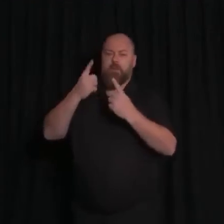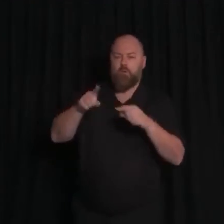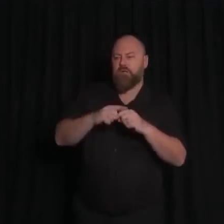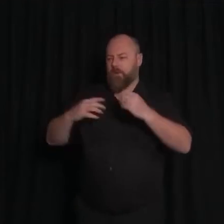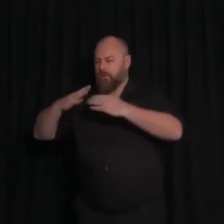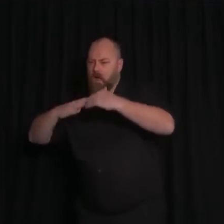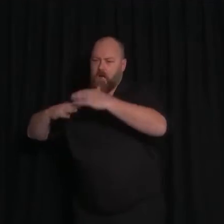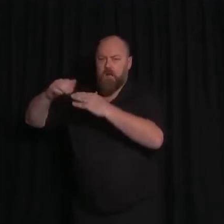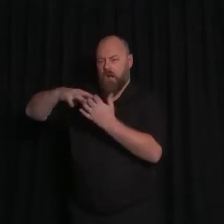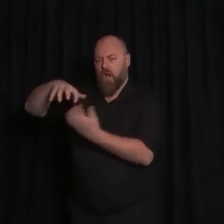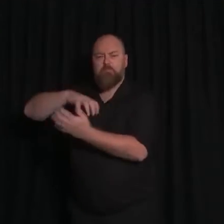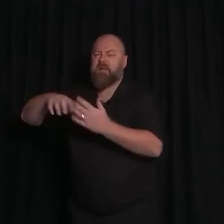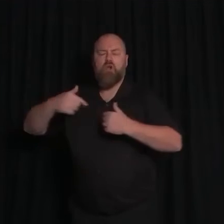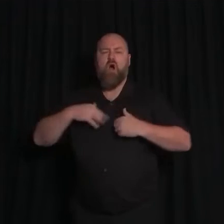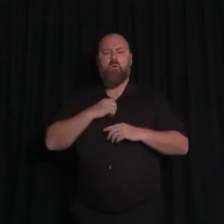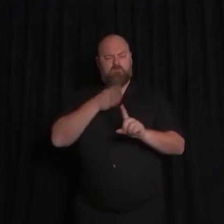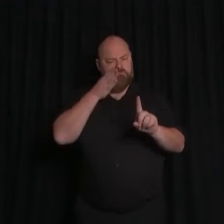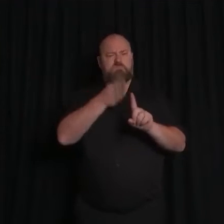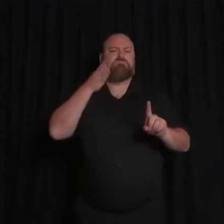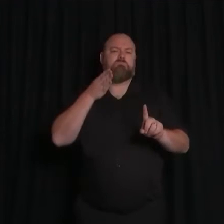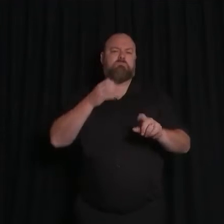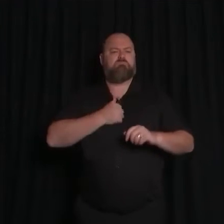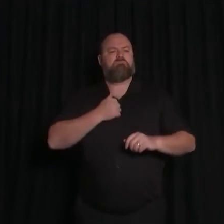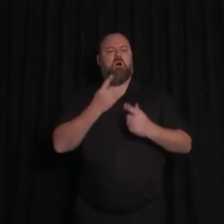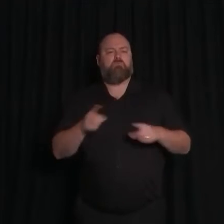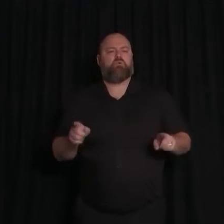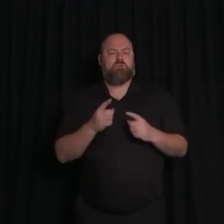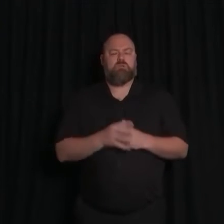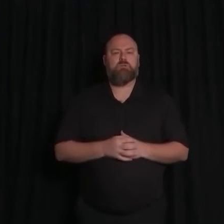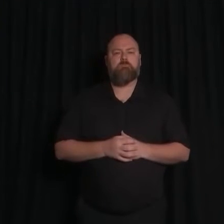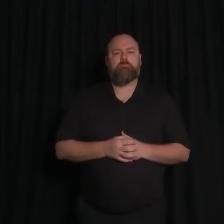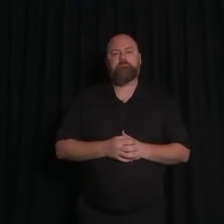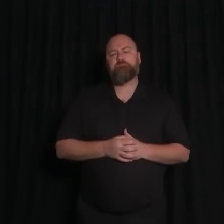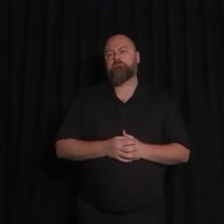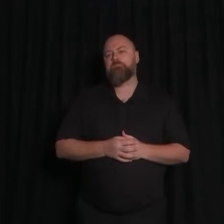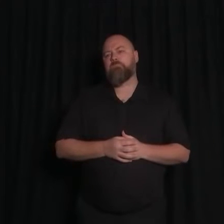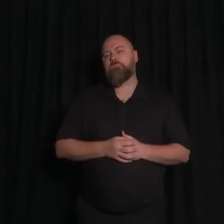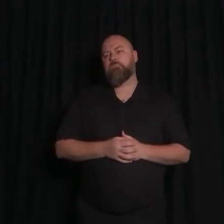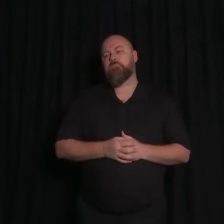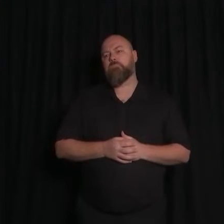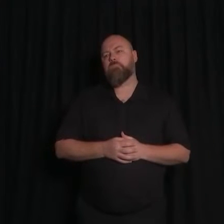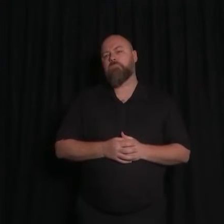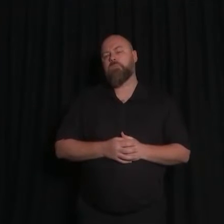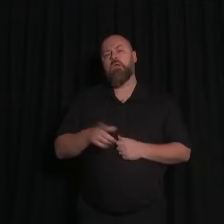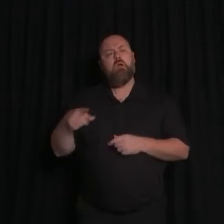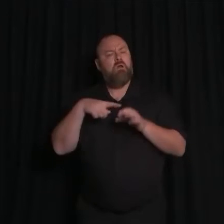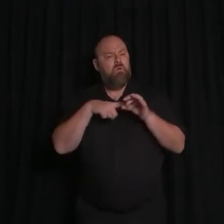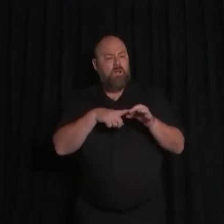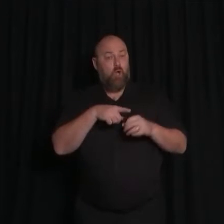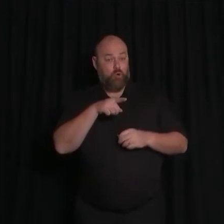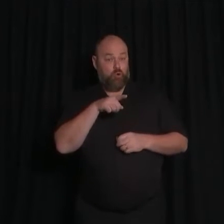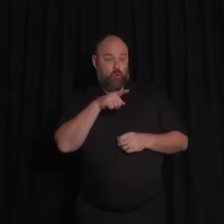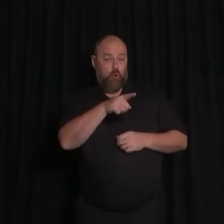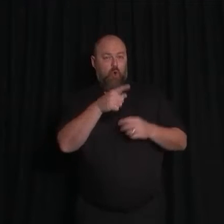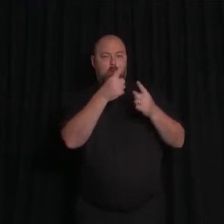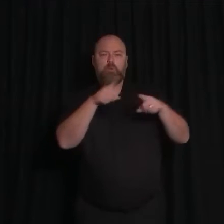Yeah. And then coming now to what you want people to take from, I guess, your music, the message